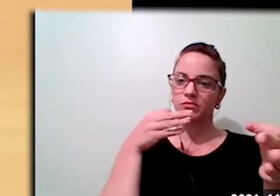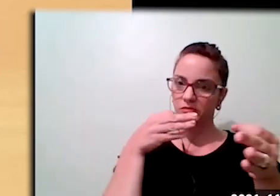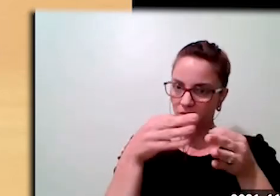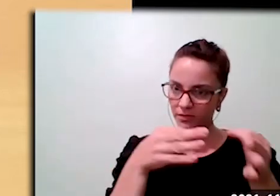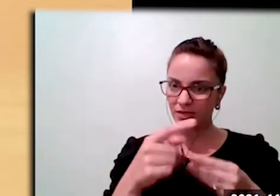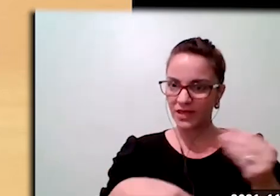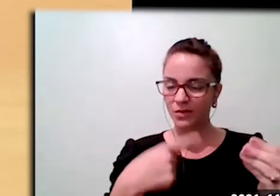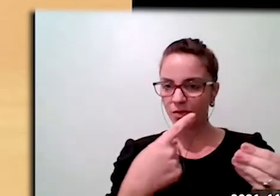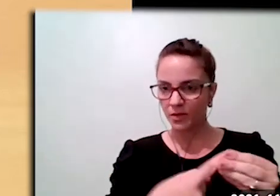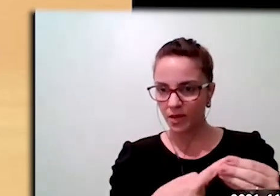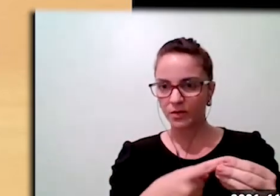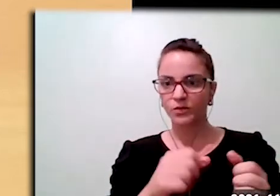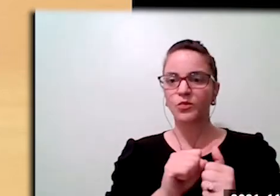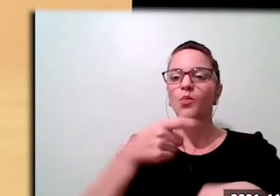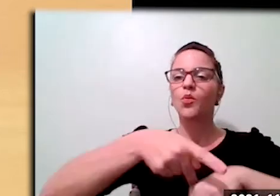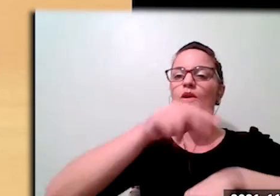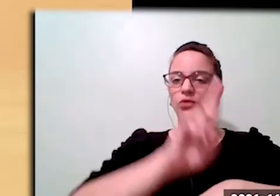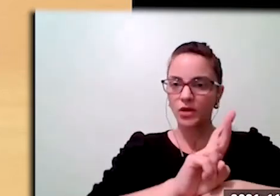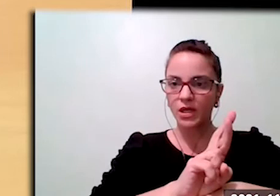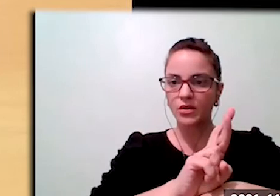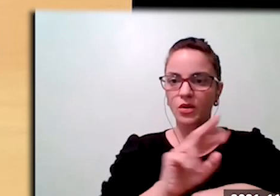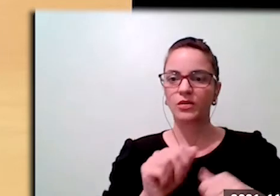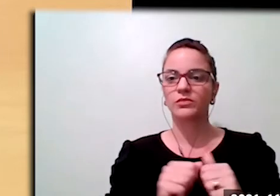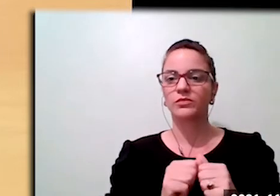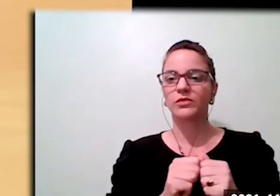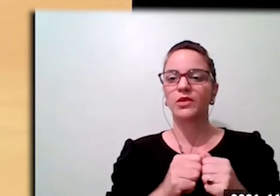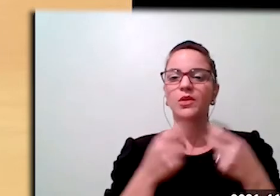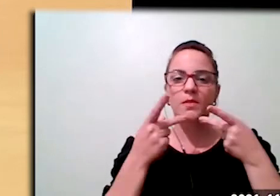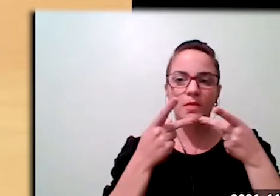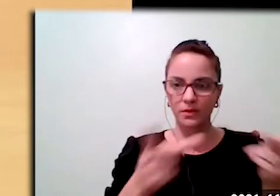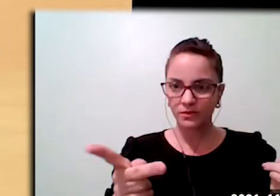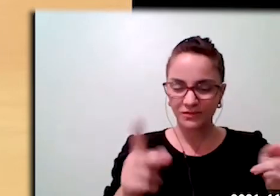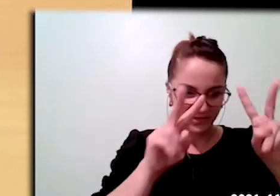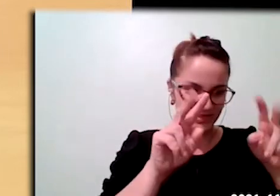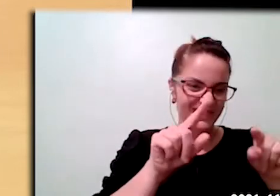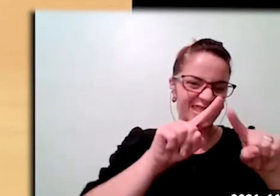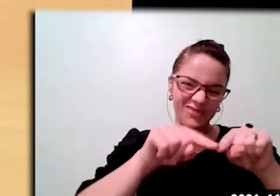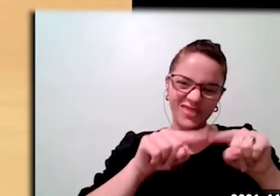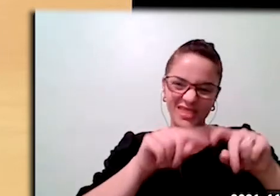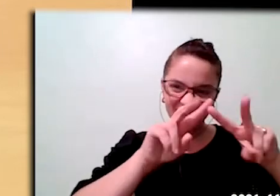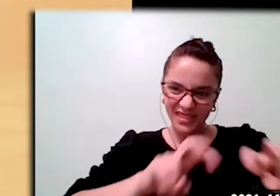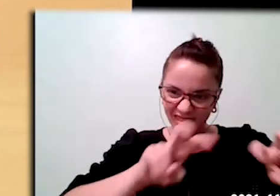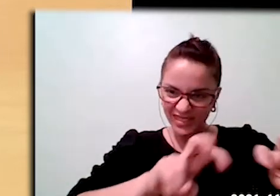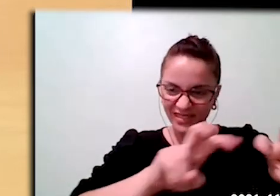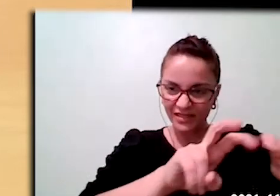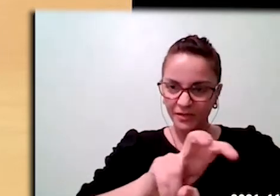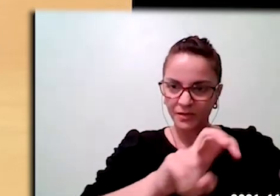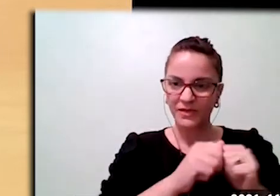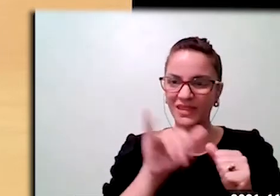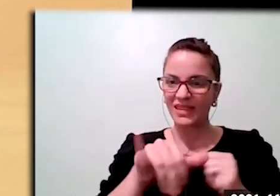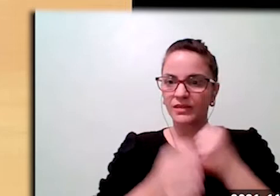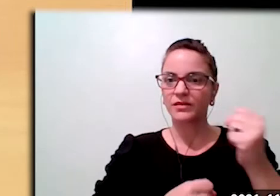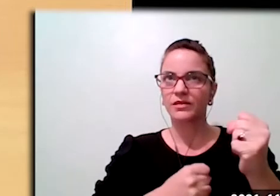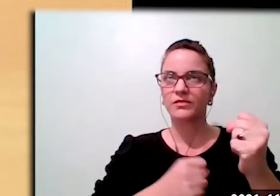Puerto Rico SHPO based on the fortifications research. When the project began in